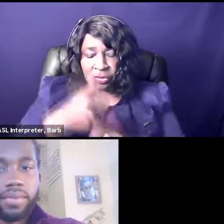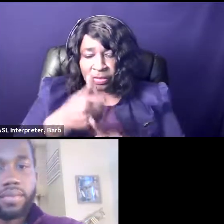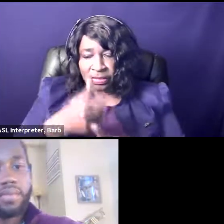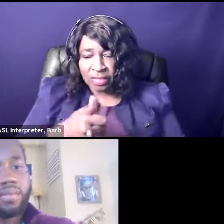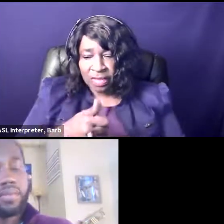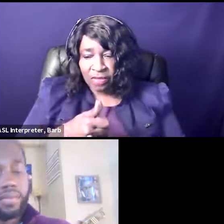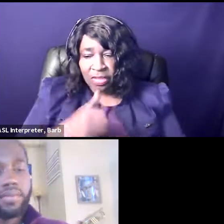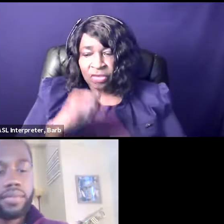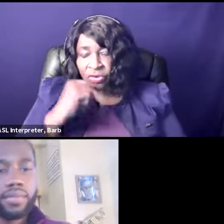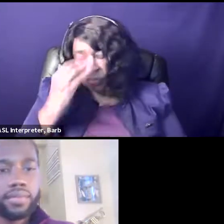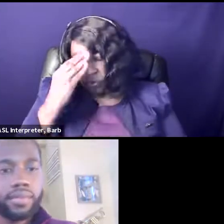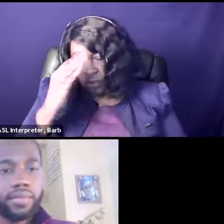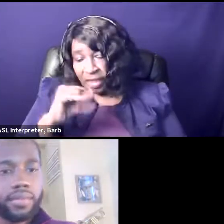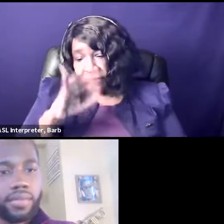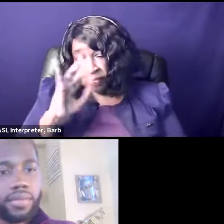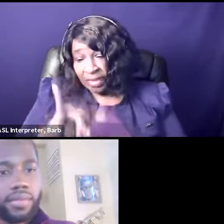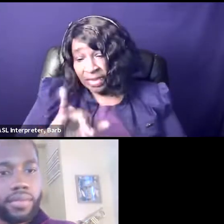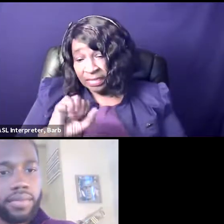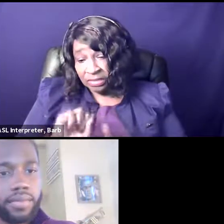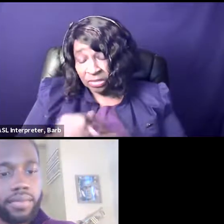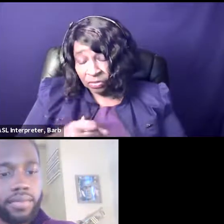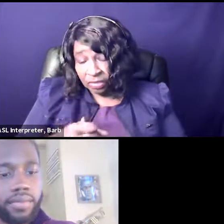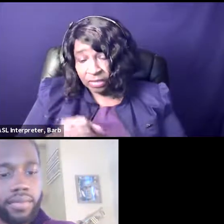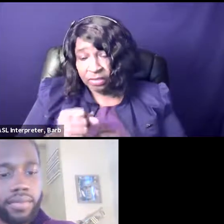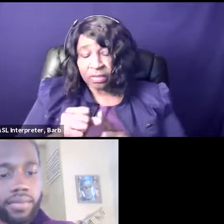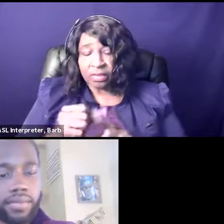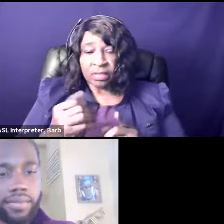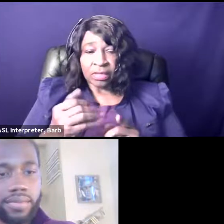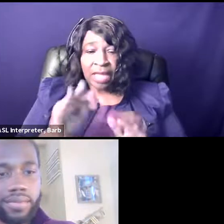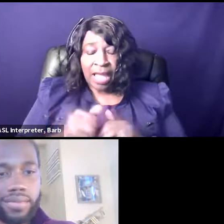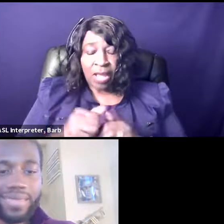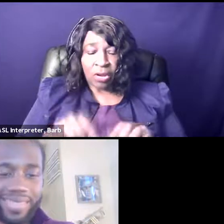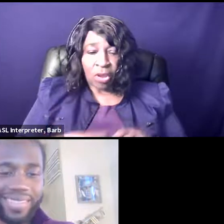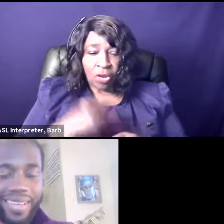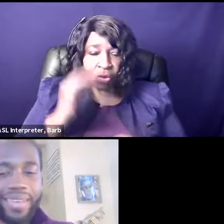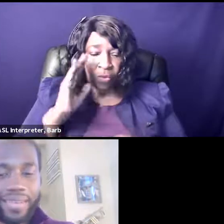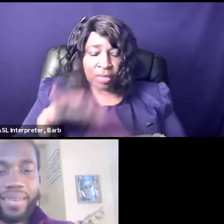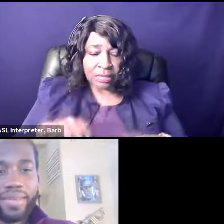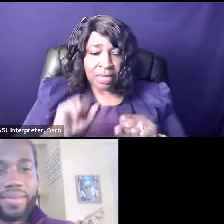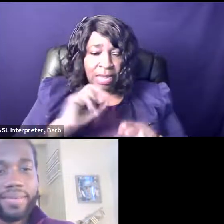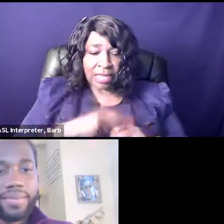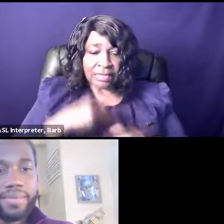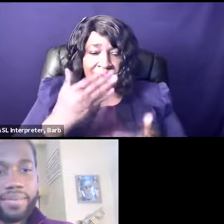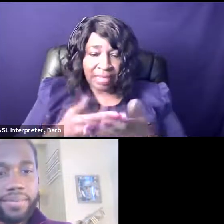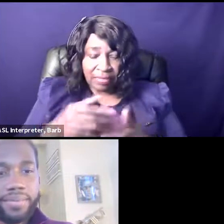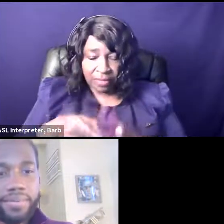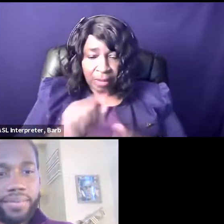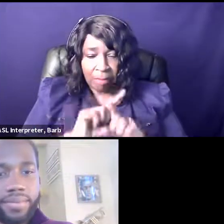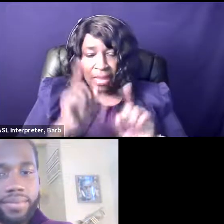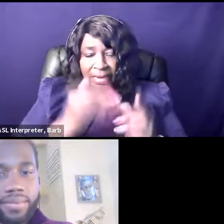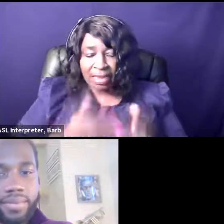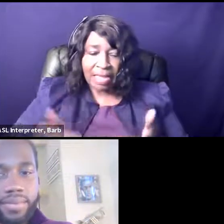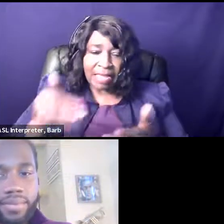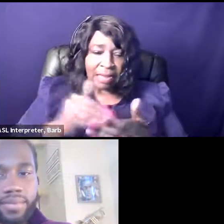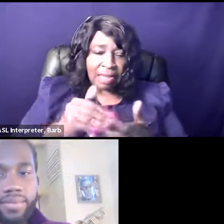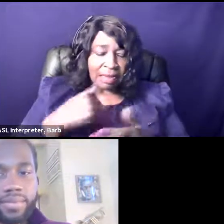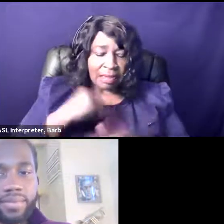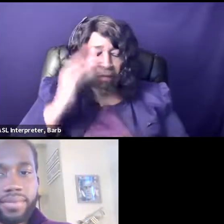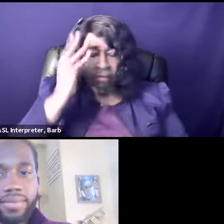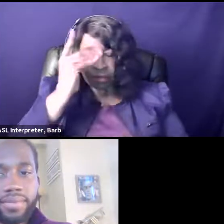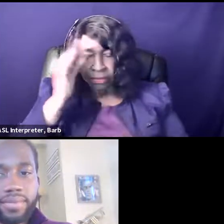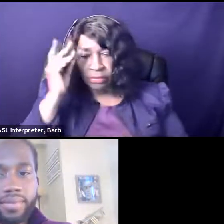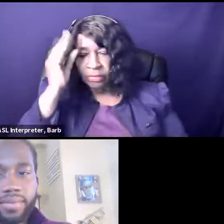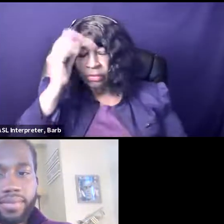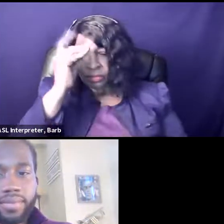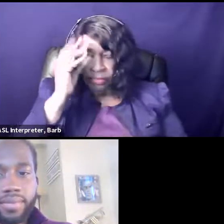that's the case, and I don't know how long it'll take us to get there. But again, I think about if there's